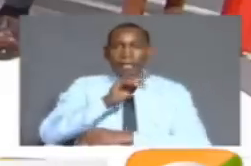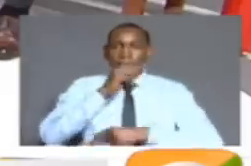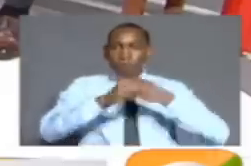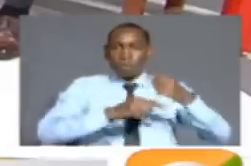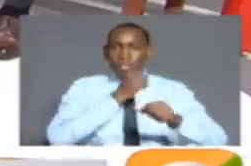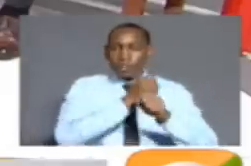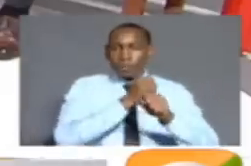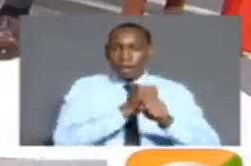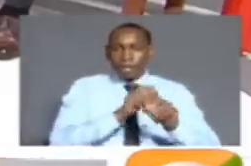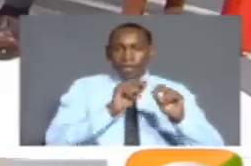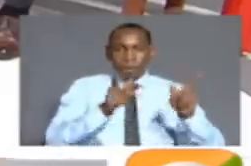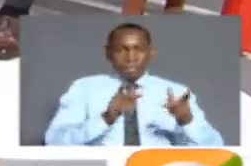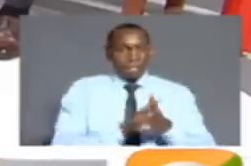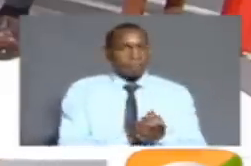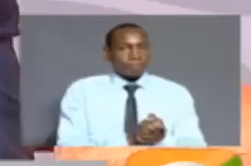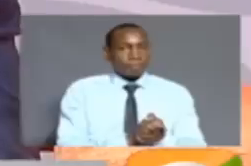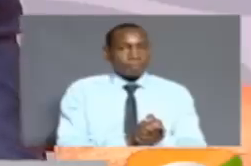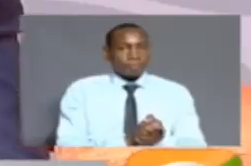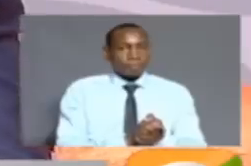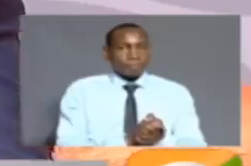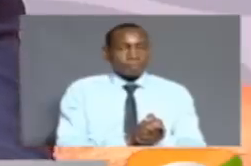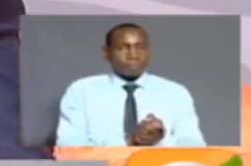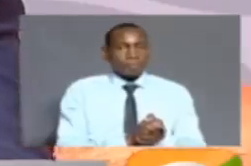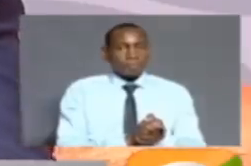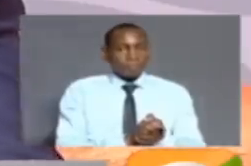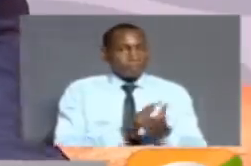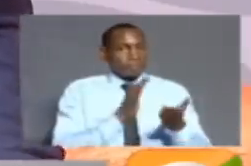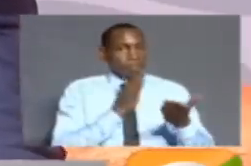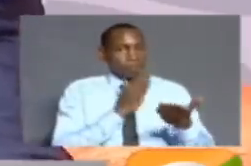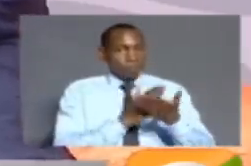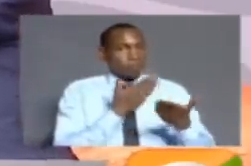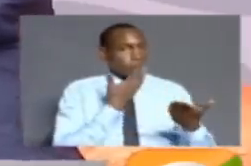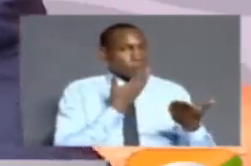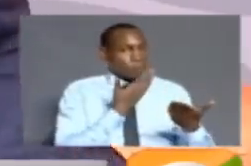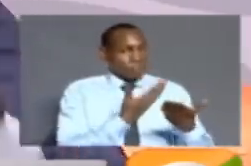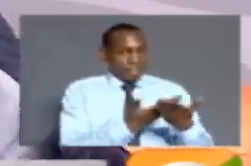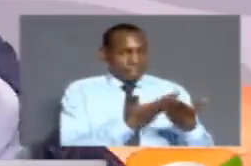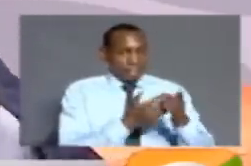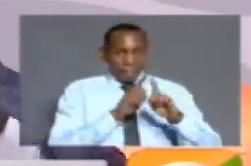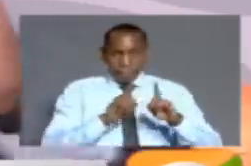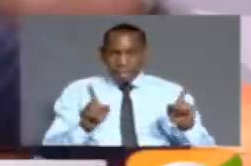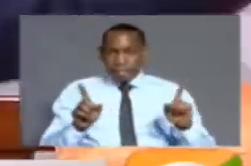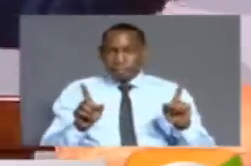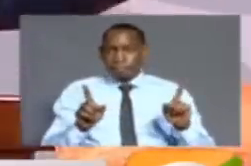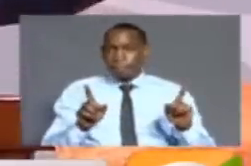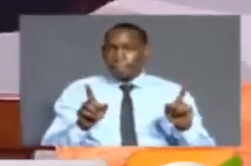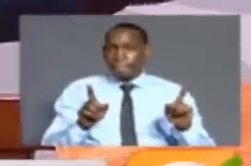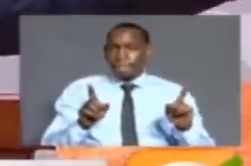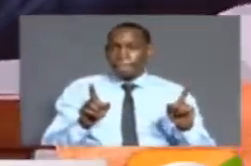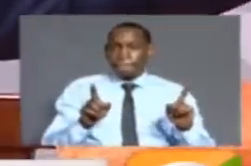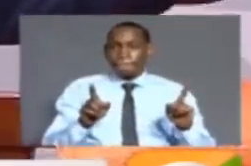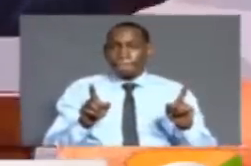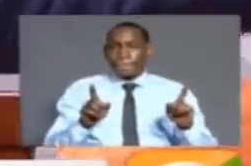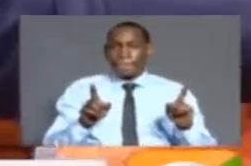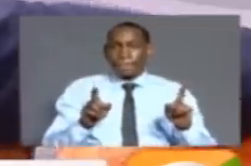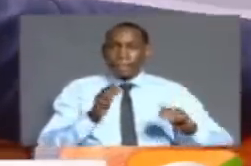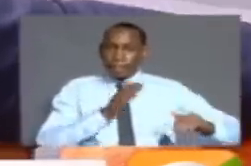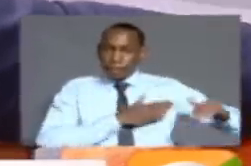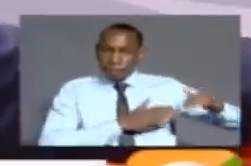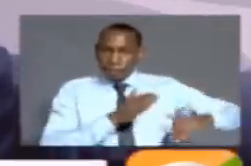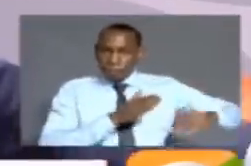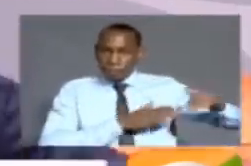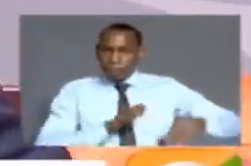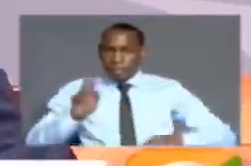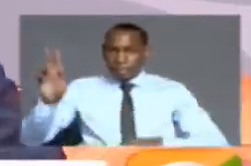work. Okay, give him credit. Of course he has done that. You know, and we'll give him credit for that. Mm. But it was Bomas of Kenya.